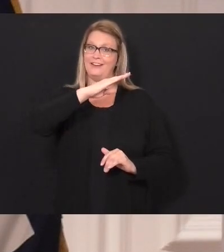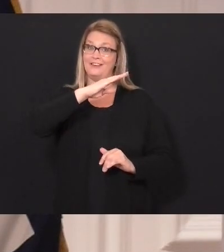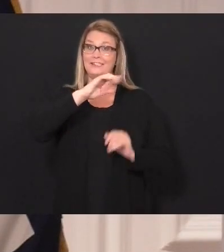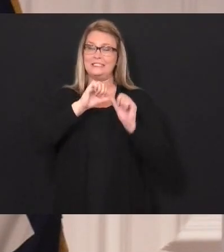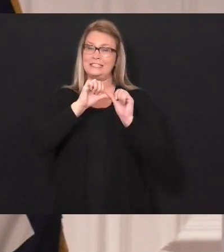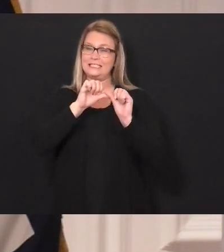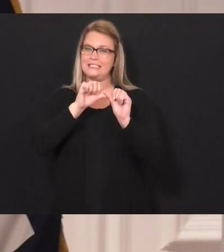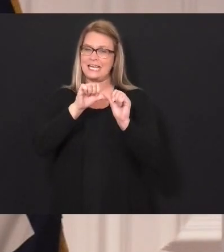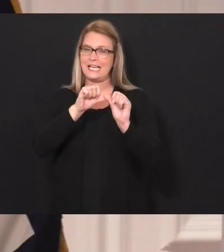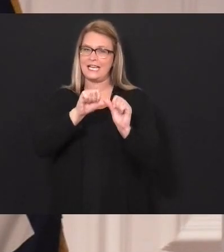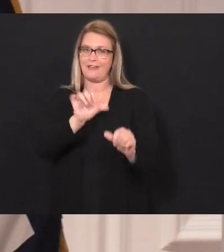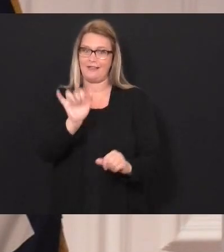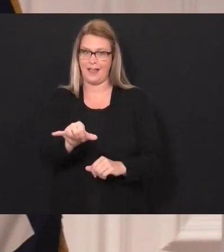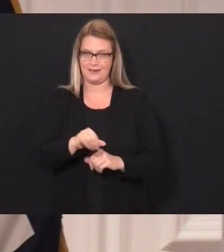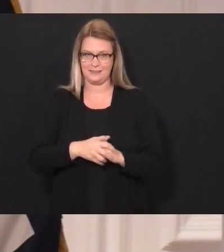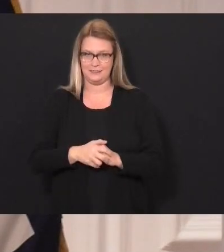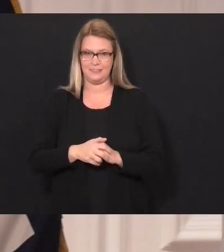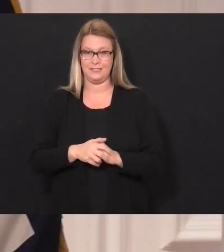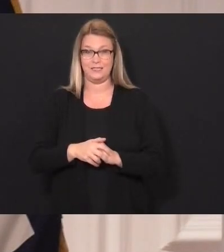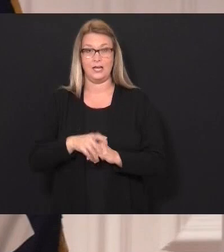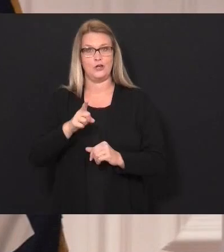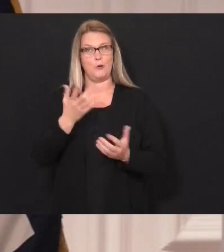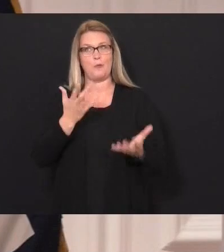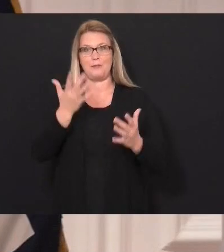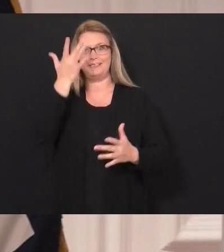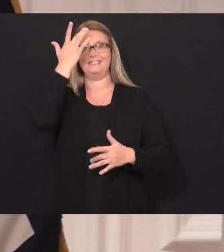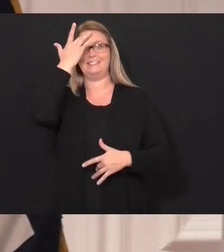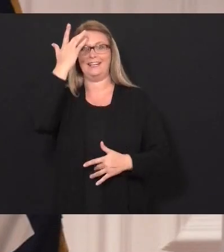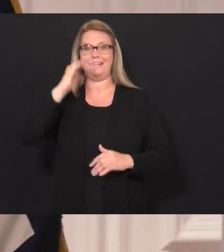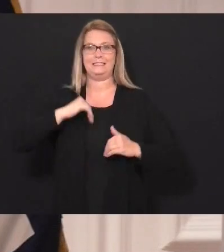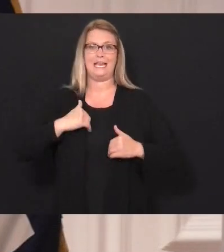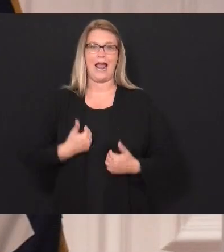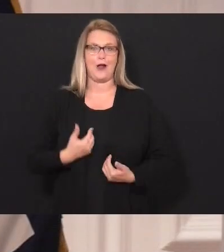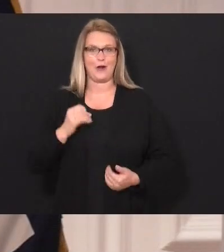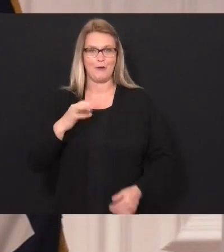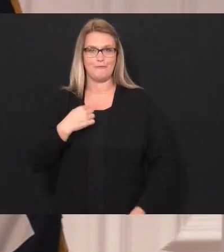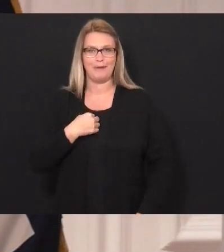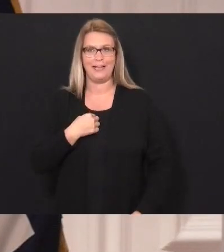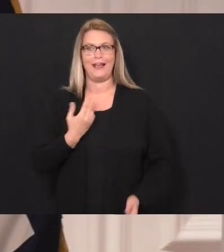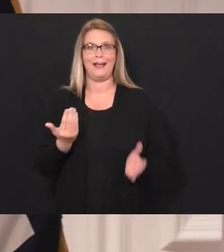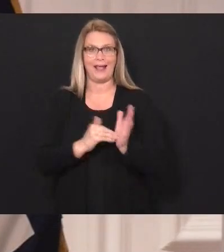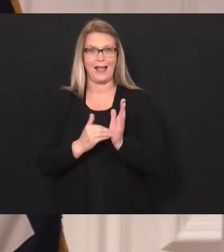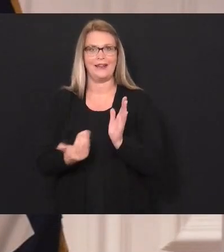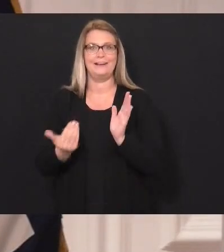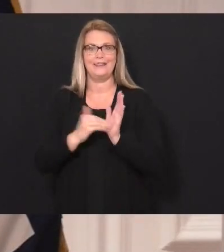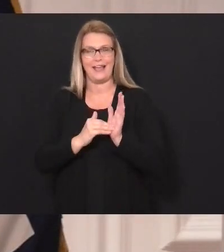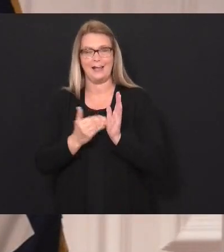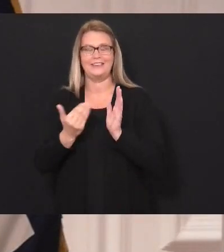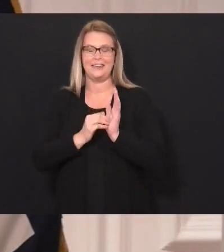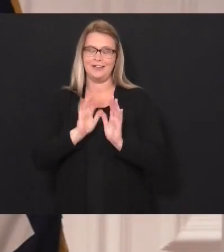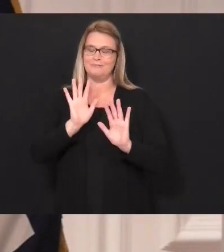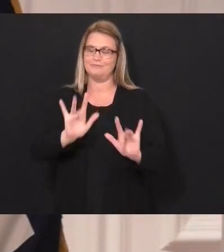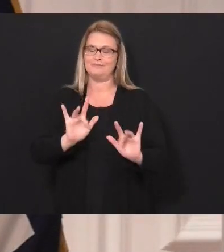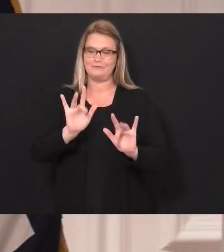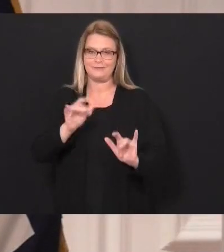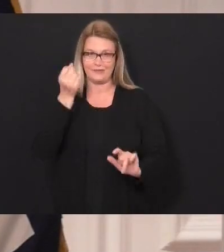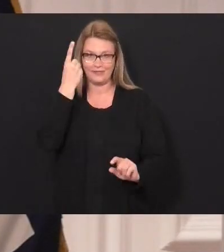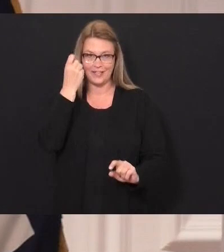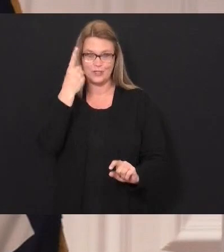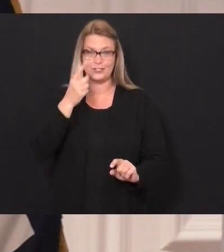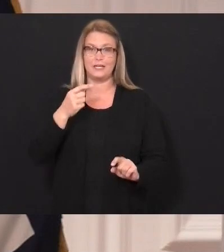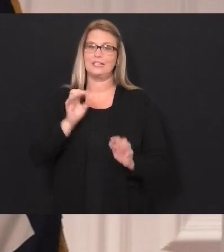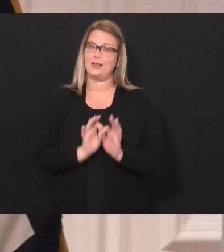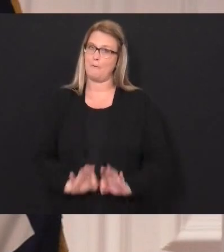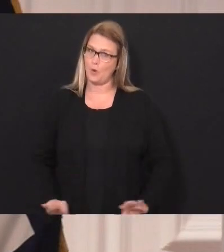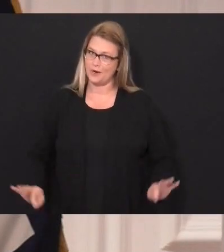course in every way. You're probably sick and tired of hearing me say that, but please take heed, because it's so